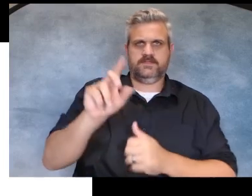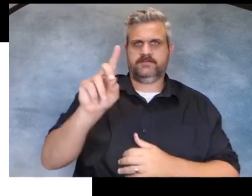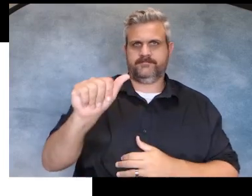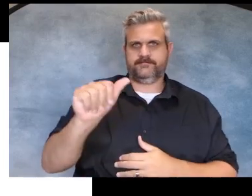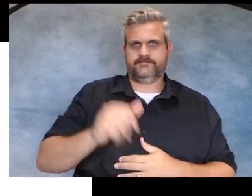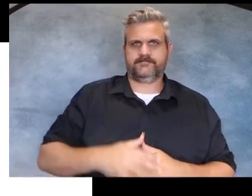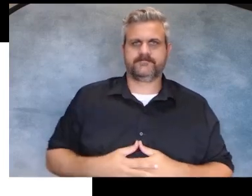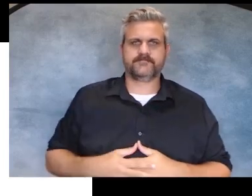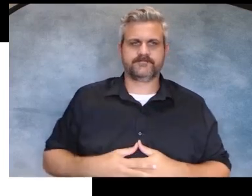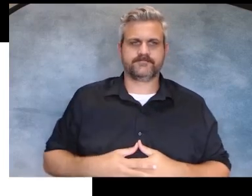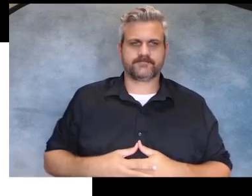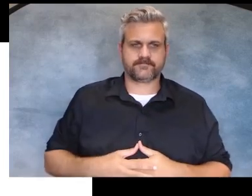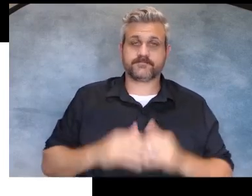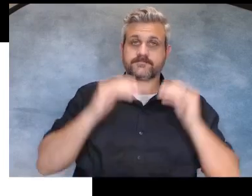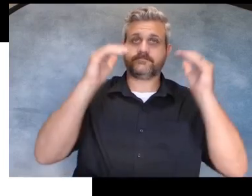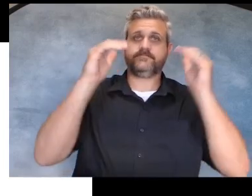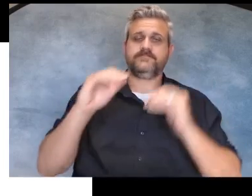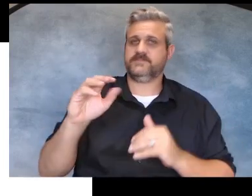a disability.